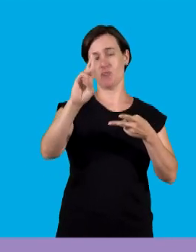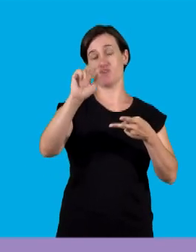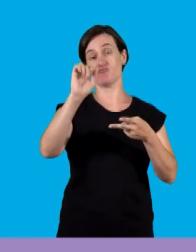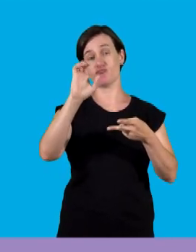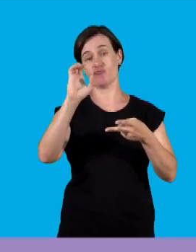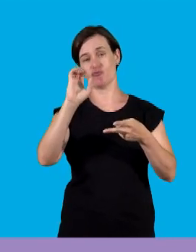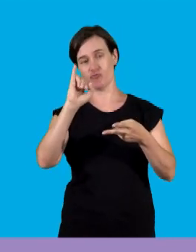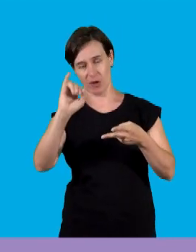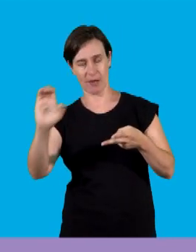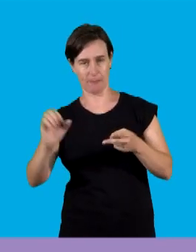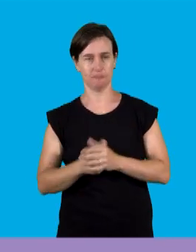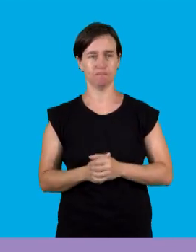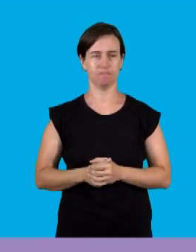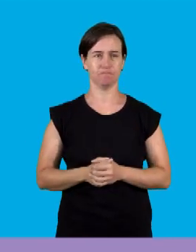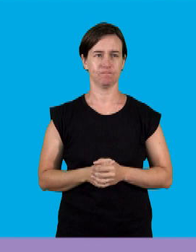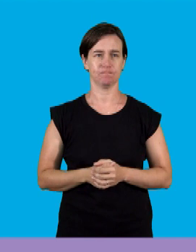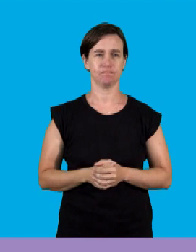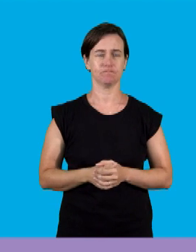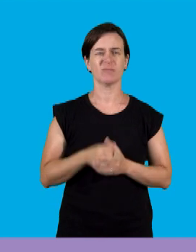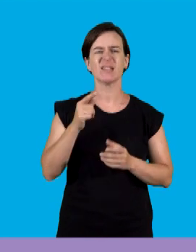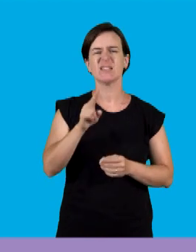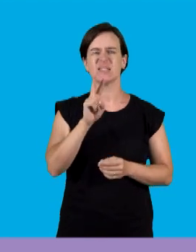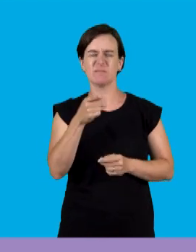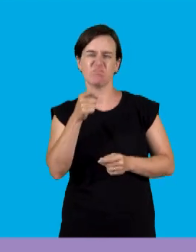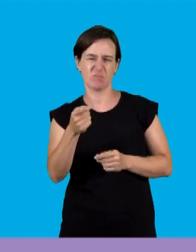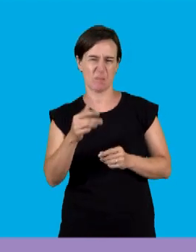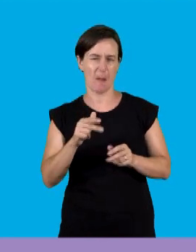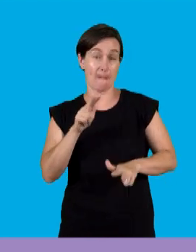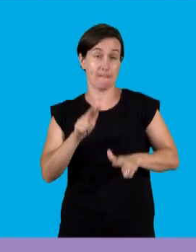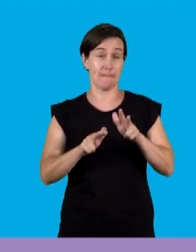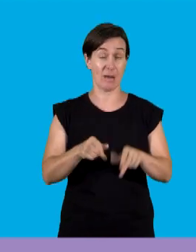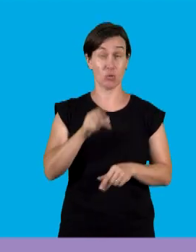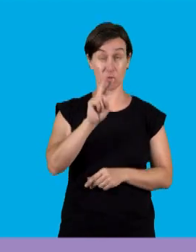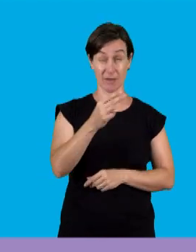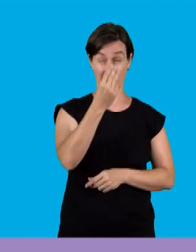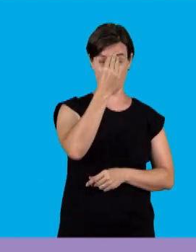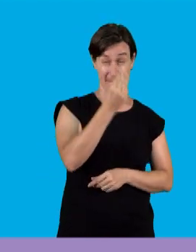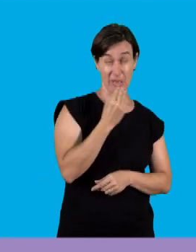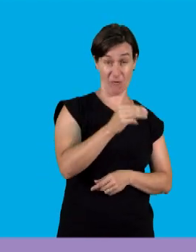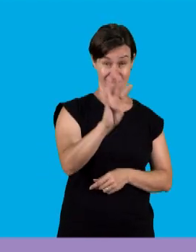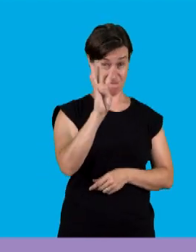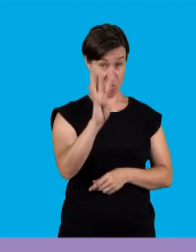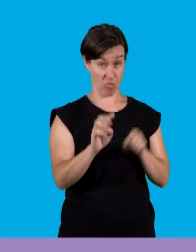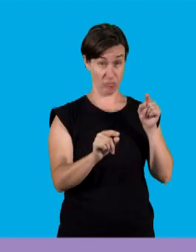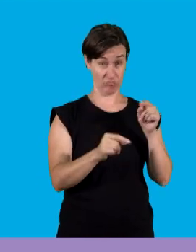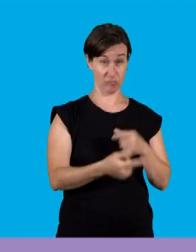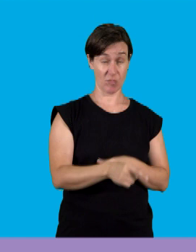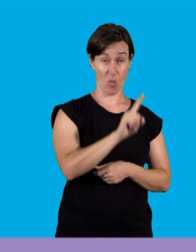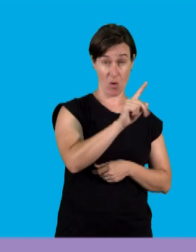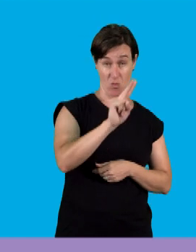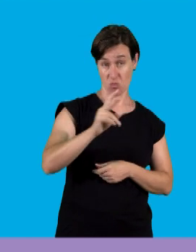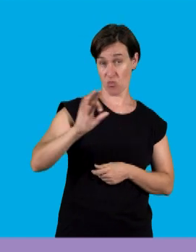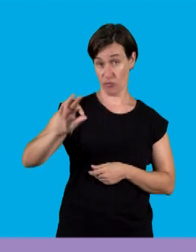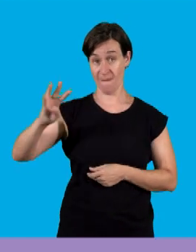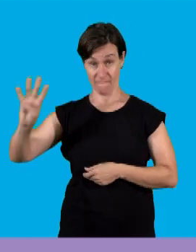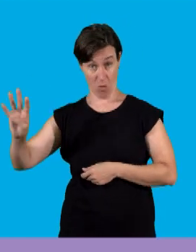Let's look at the following geometric pattern that we have been given here. So we have been given 4 figures here. So we have the first figure,